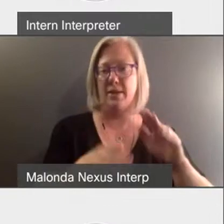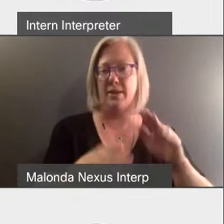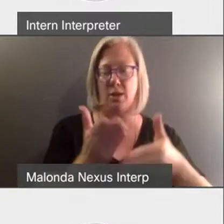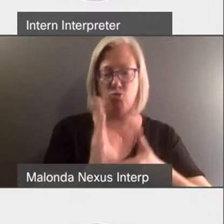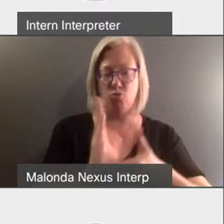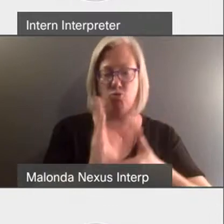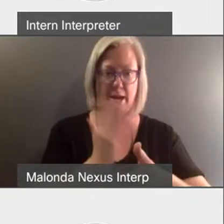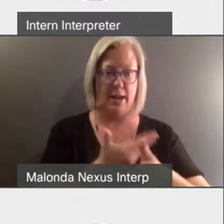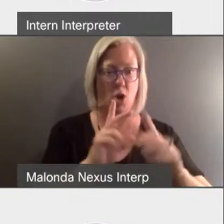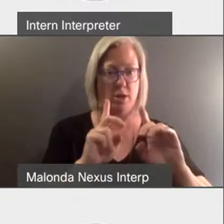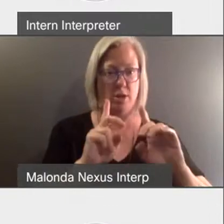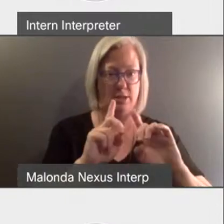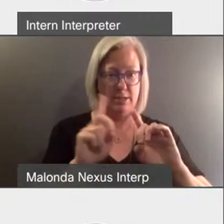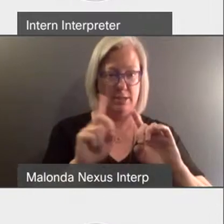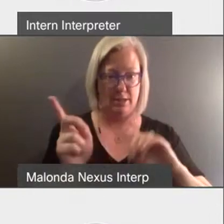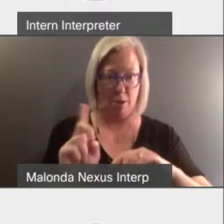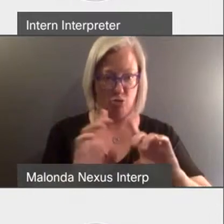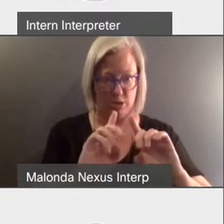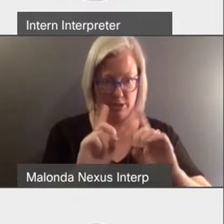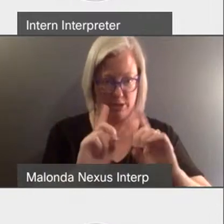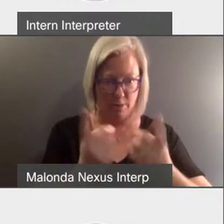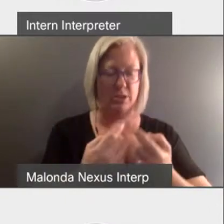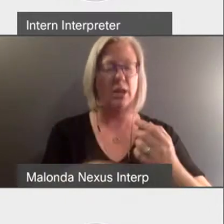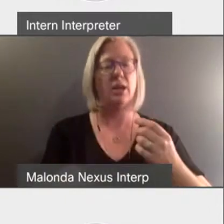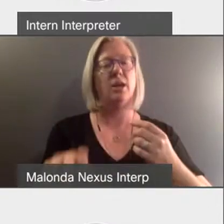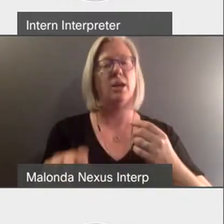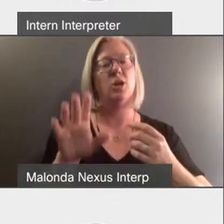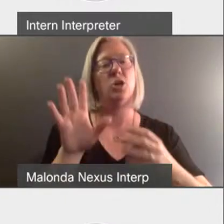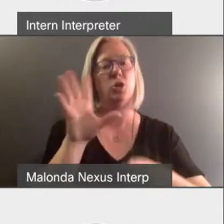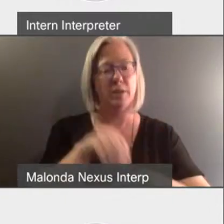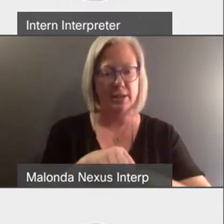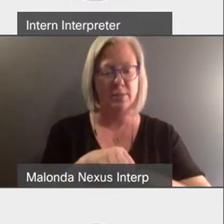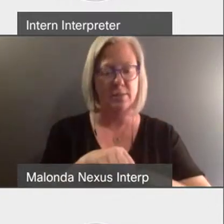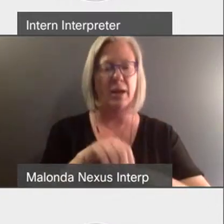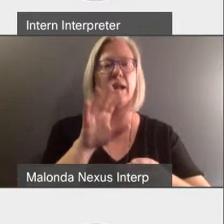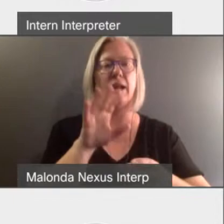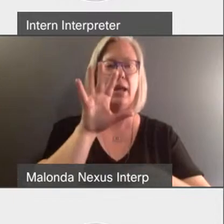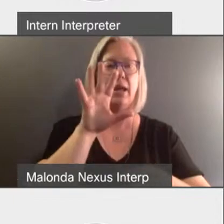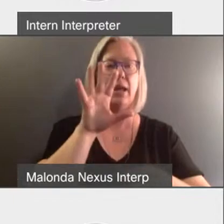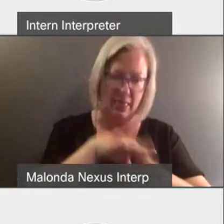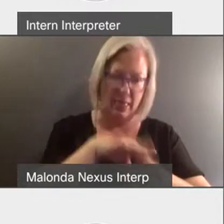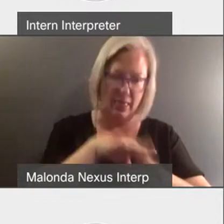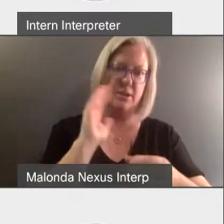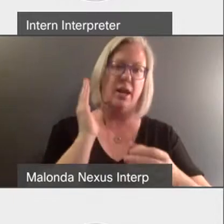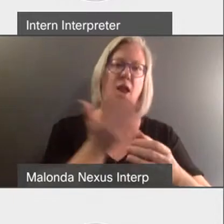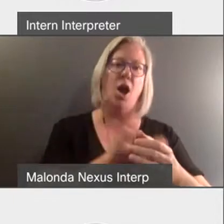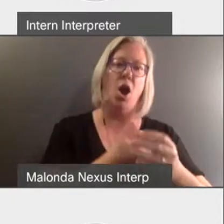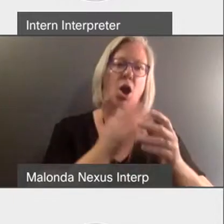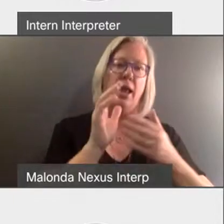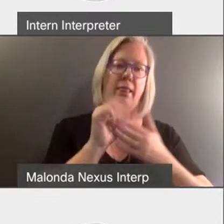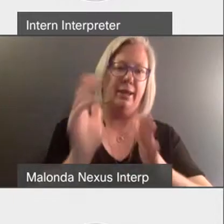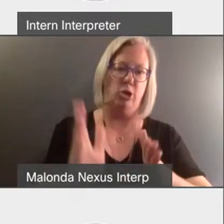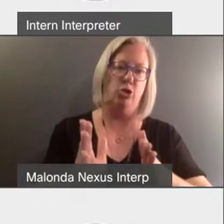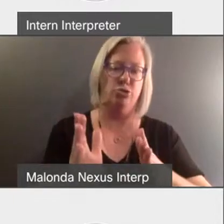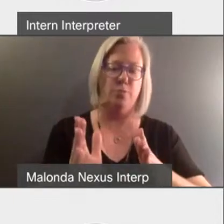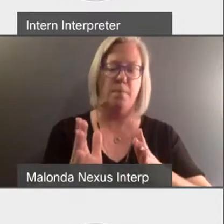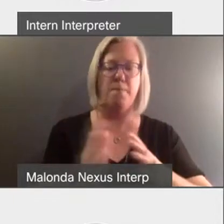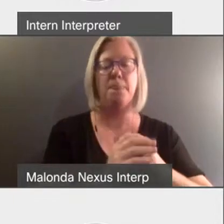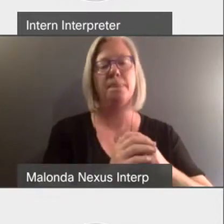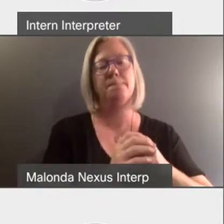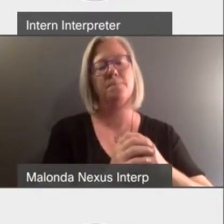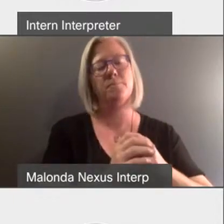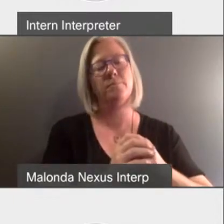our democracy than the right to participate in electing our political leaders. That's John Roberts. And that